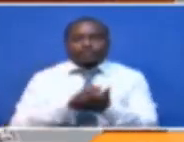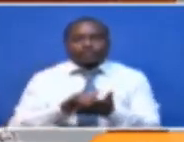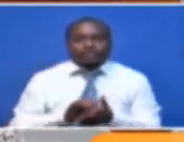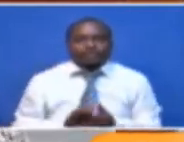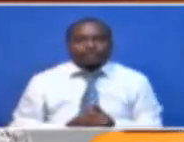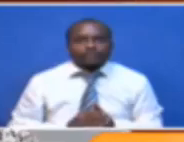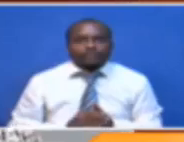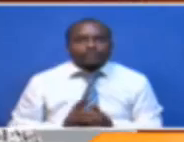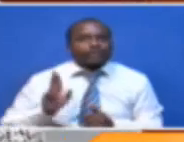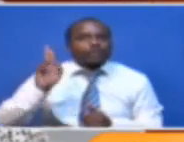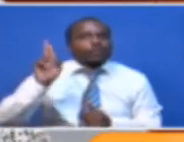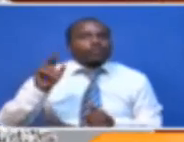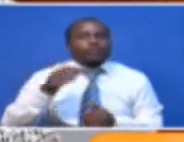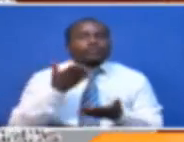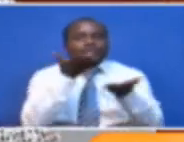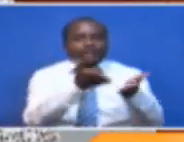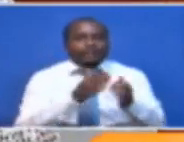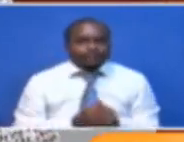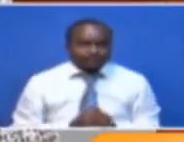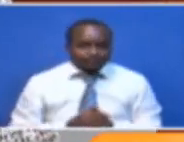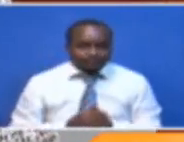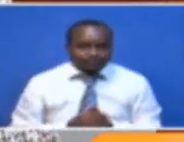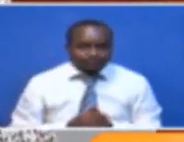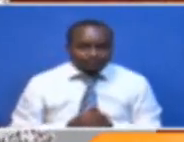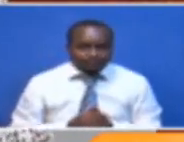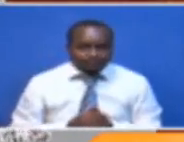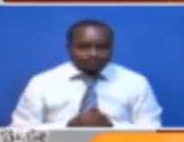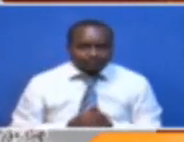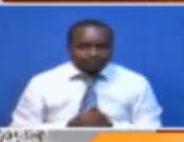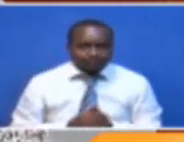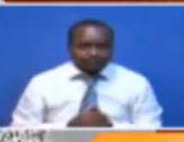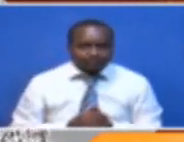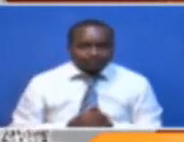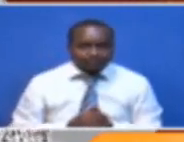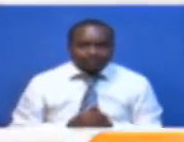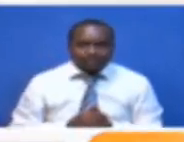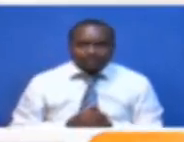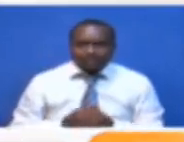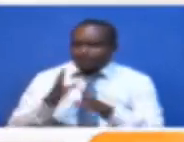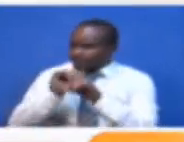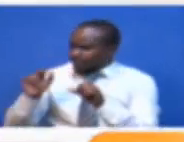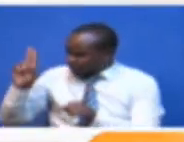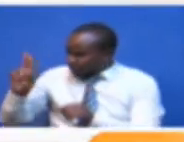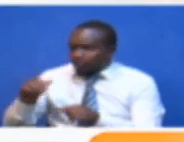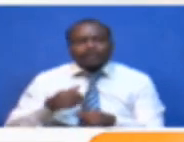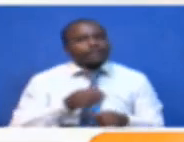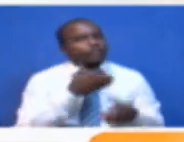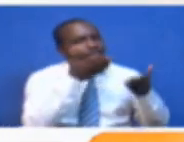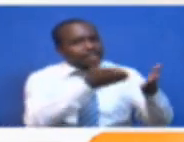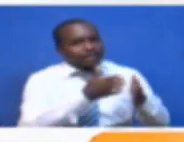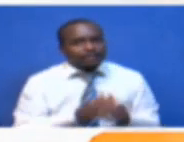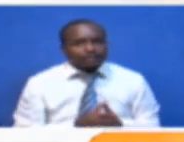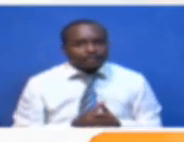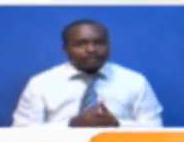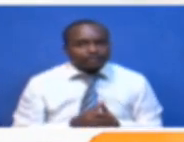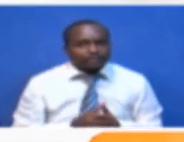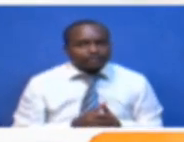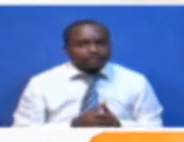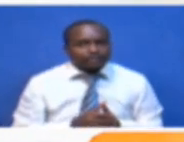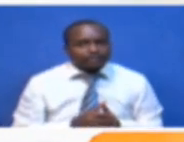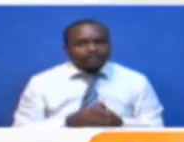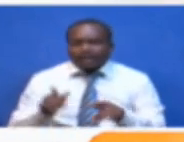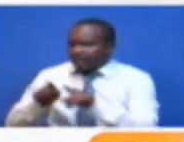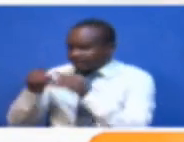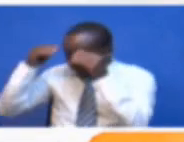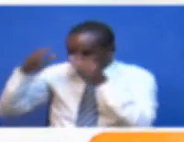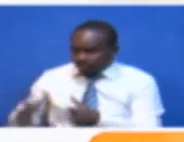part of that group. What do you mean? Yes. President Uhuru. Yes, he was there. As a student in Boston? Yes,